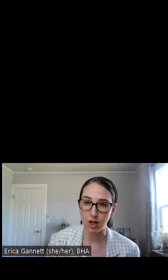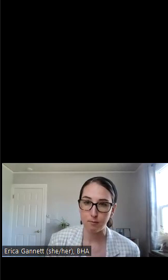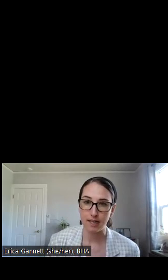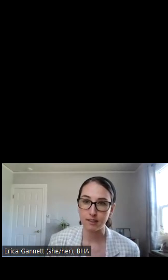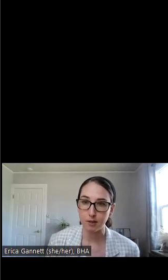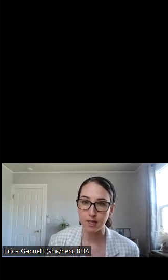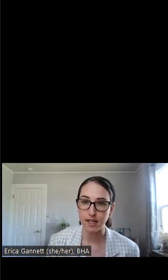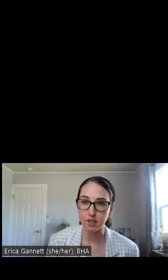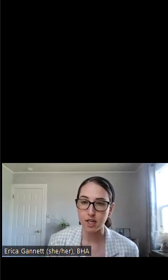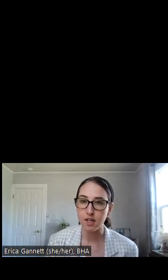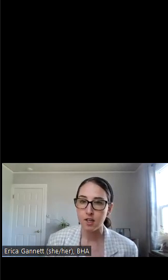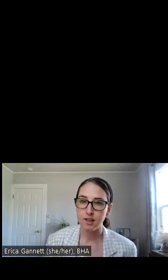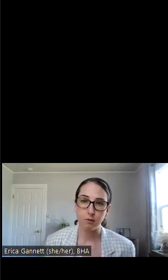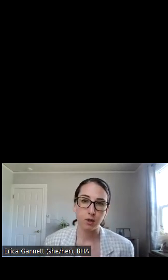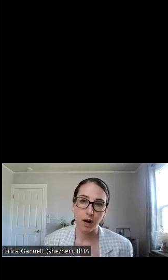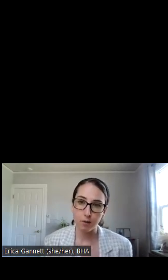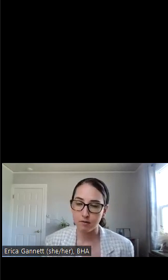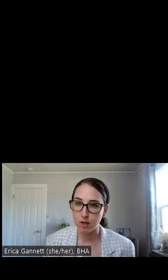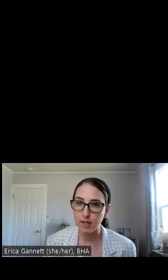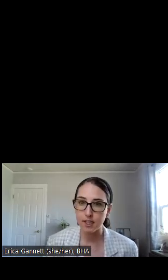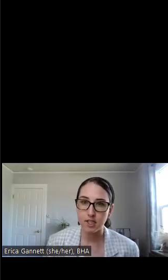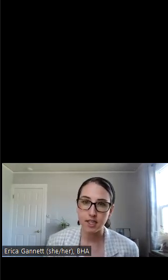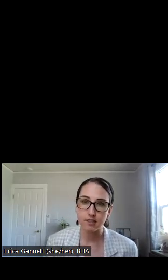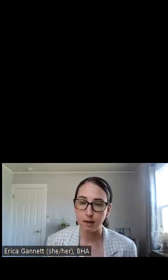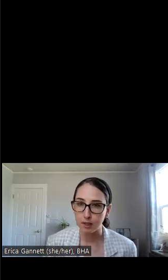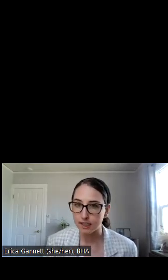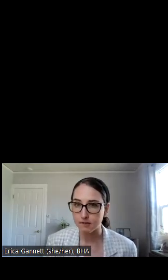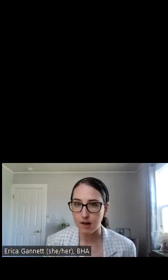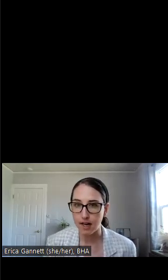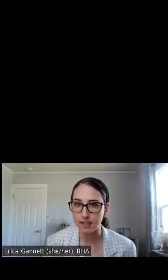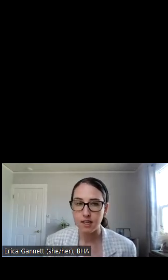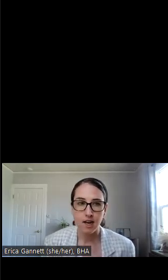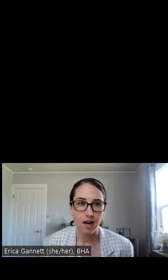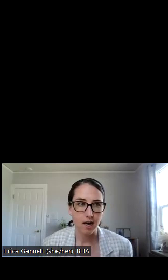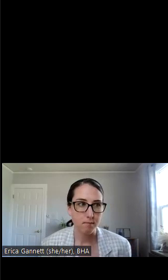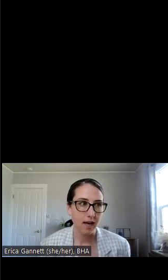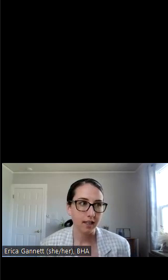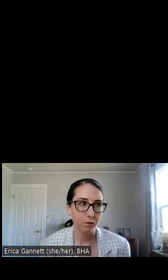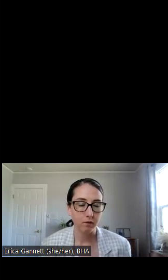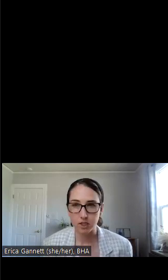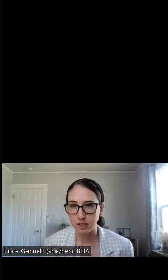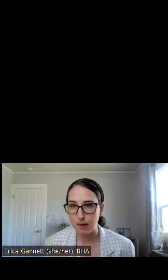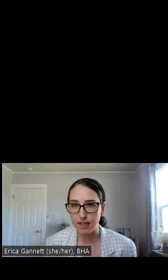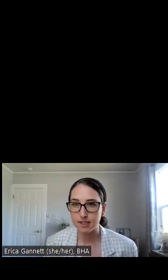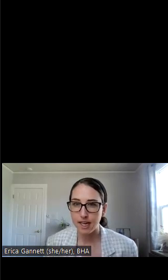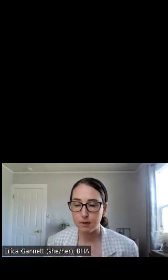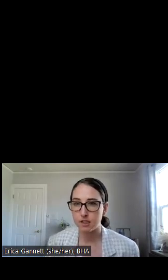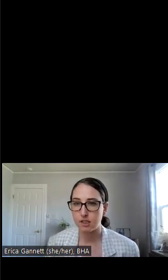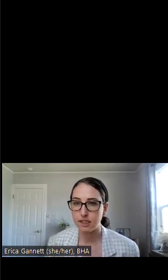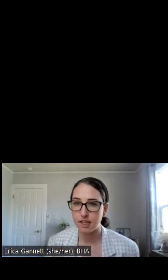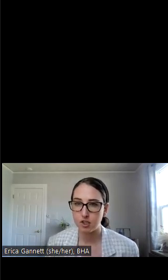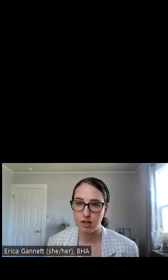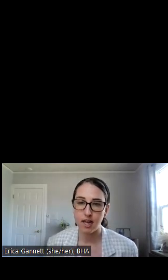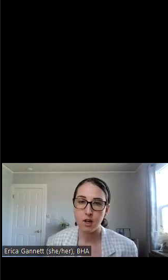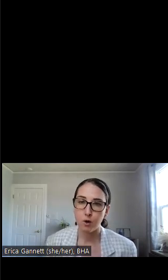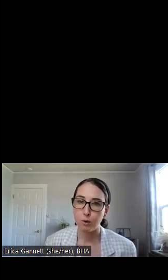you're automatically a BHE. That requirement for a BHE is separately defined. And if we have questions about that today, we can